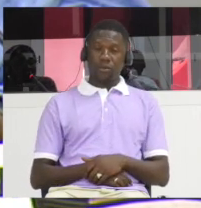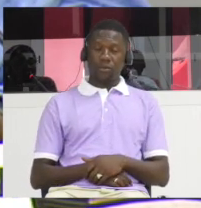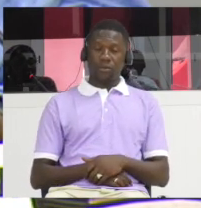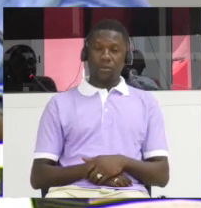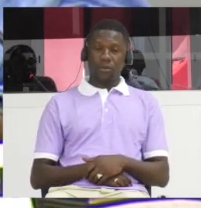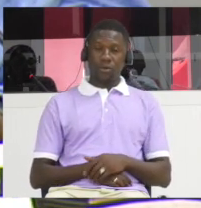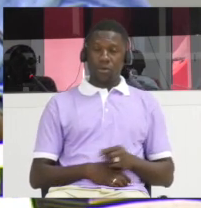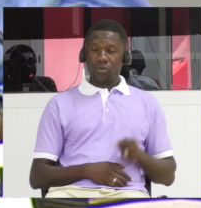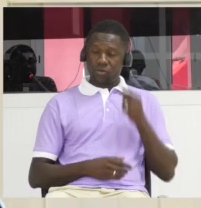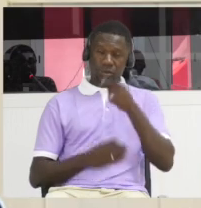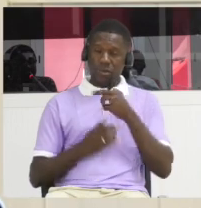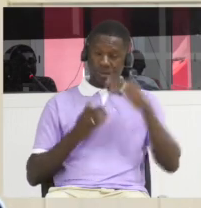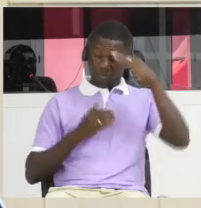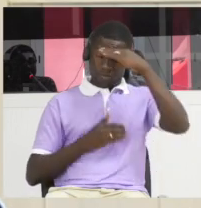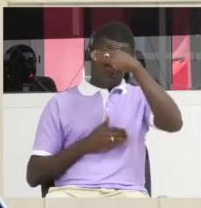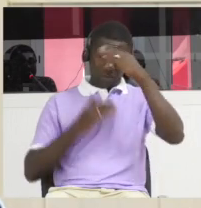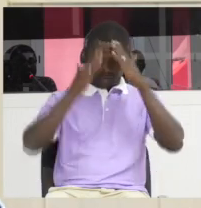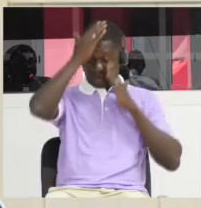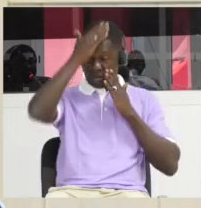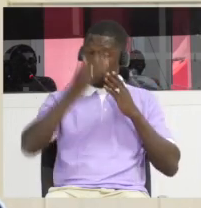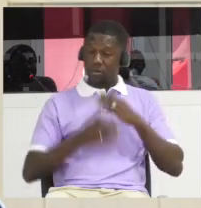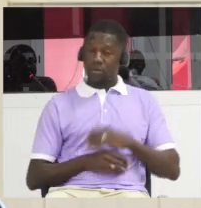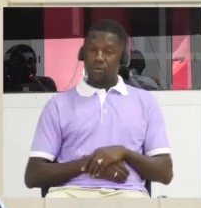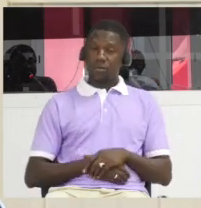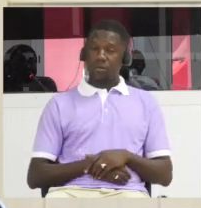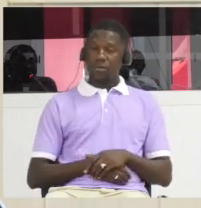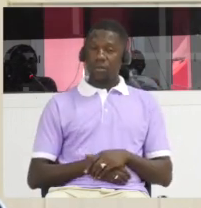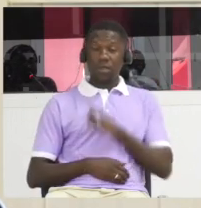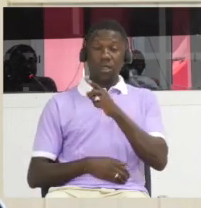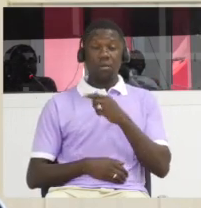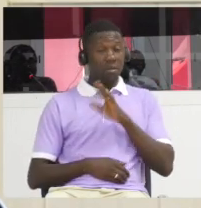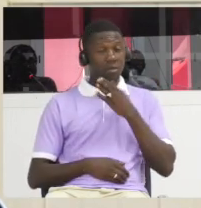to the coupists that it's not going to be easy.